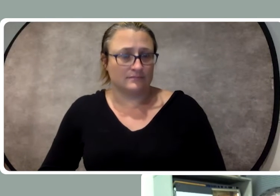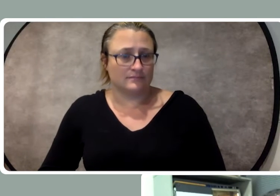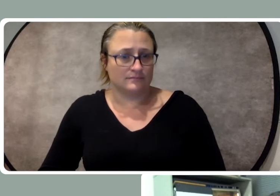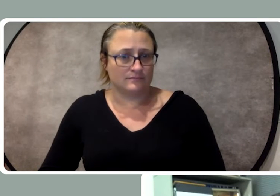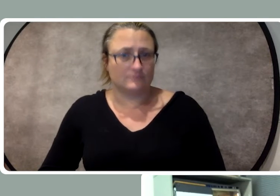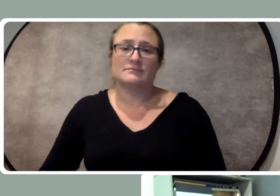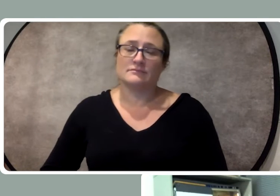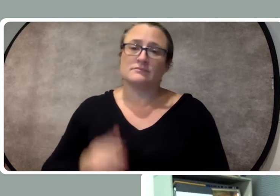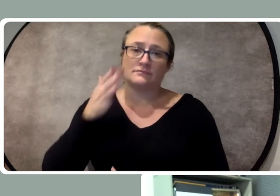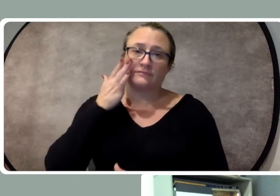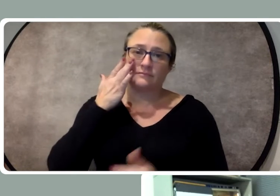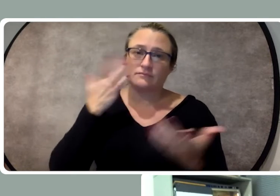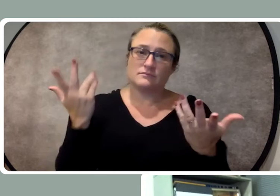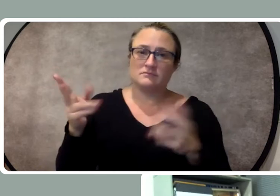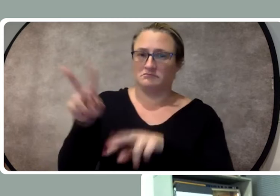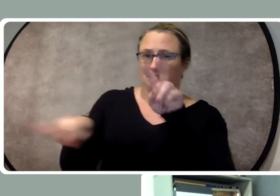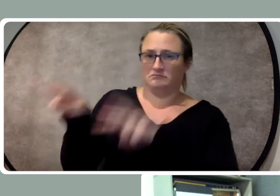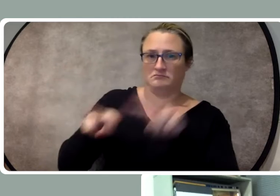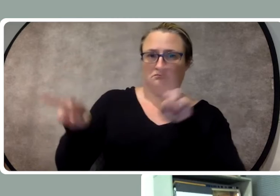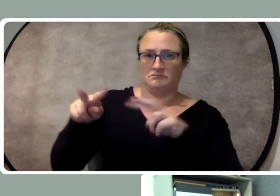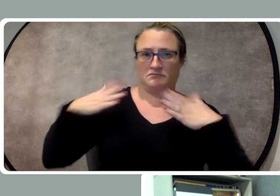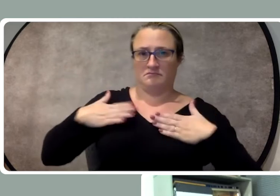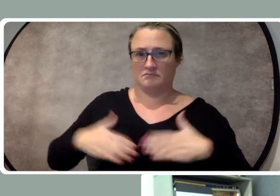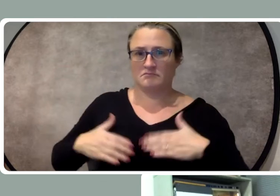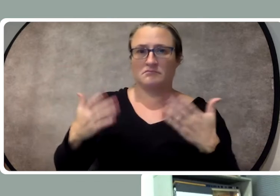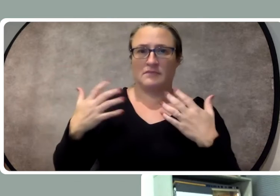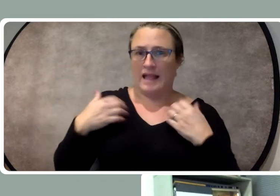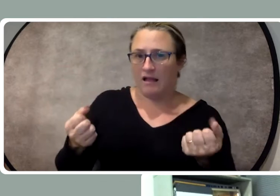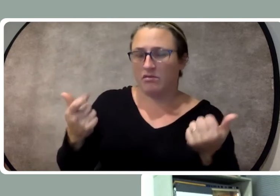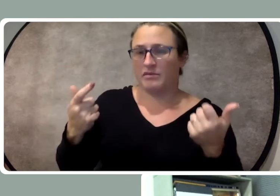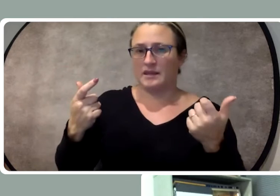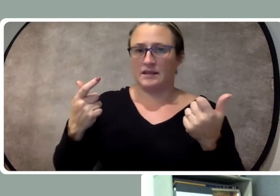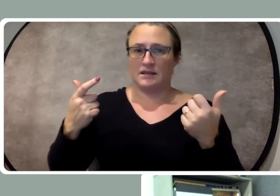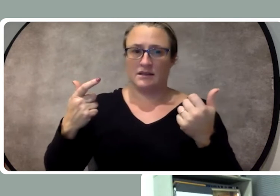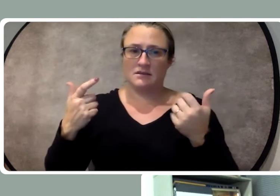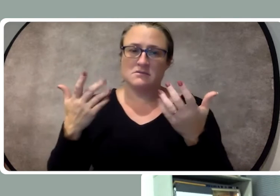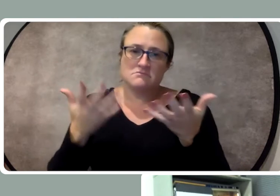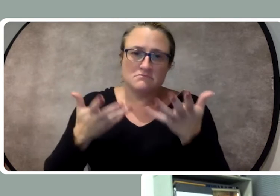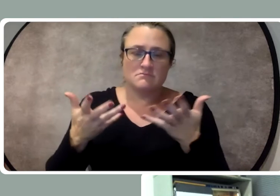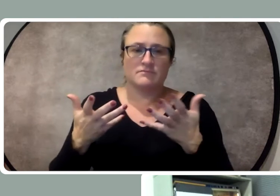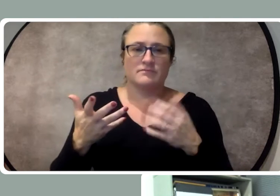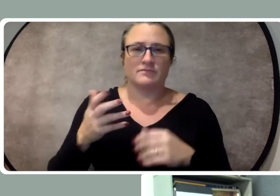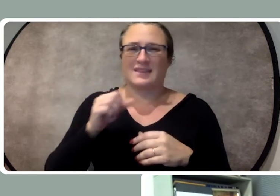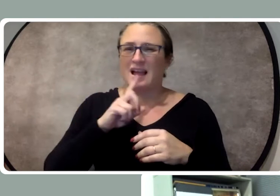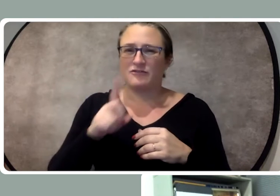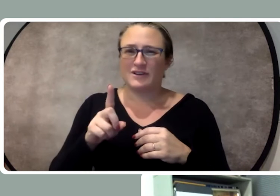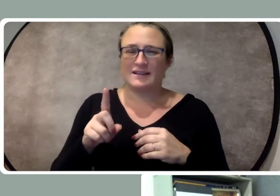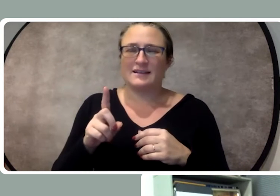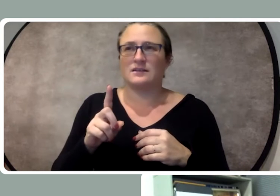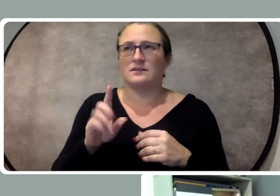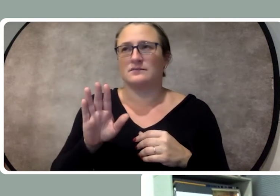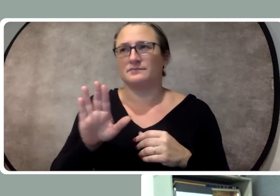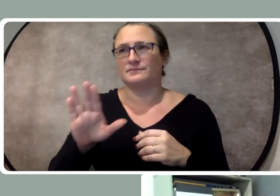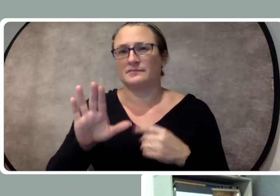overall, the physiology of the patient, how fit the patient is, not really so much as,